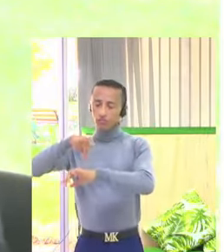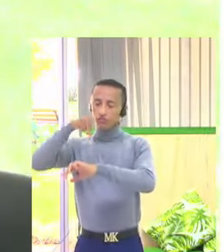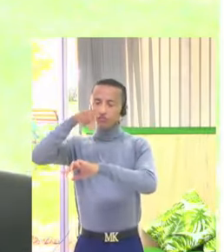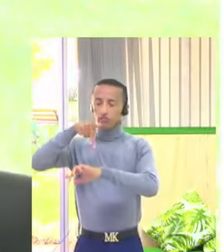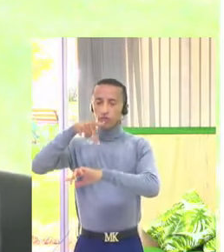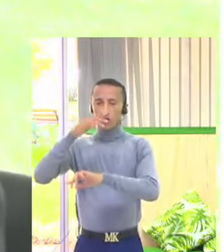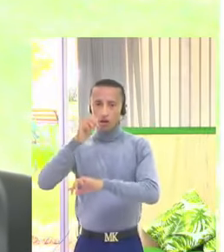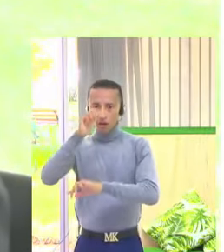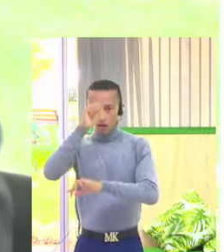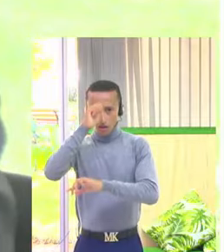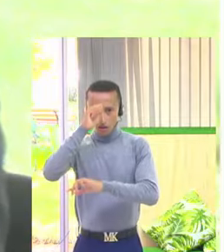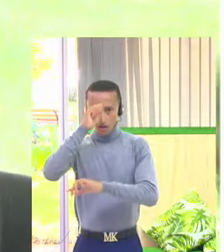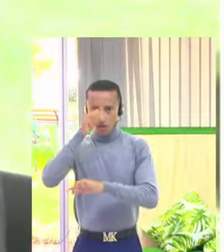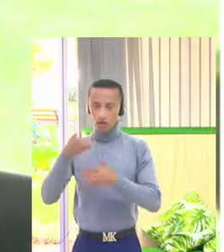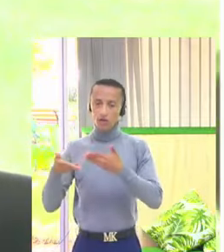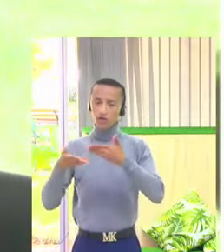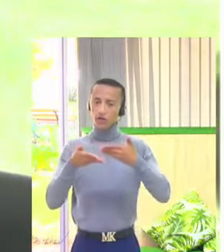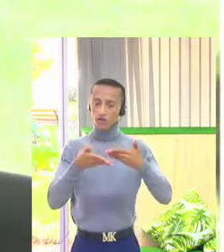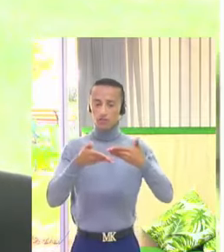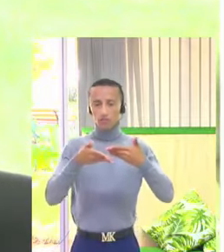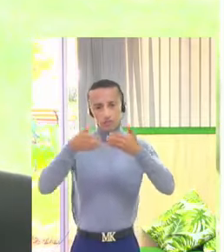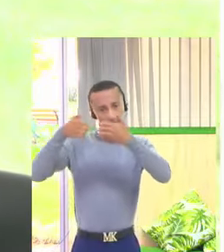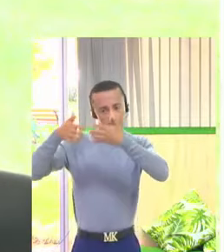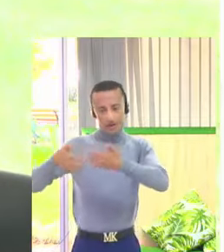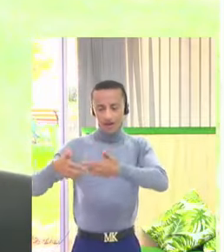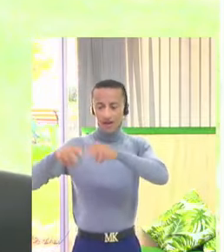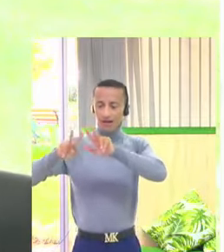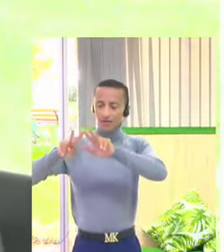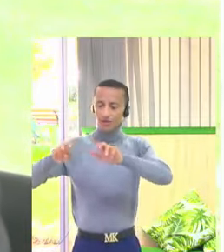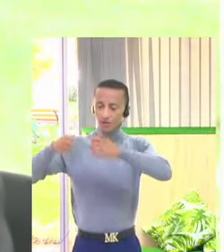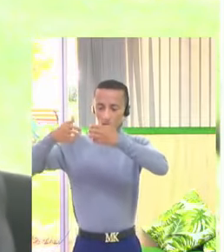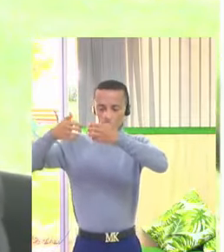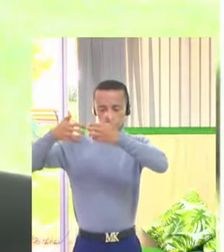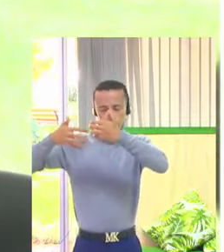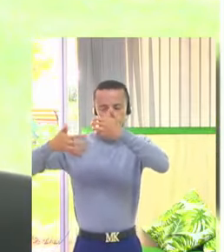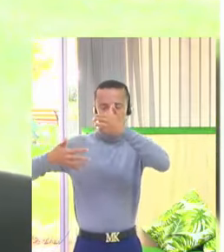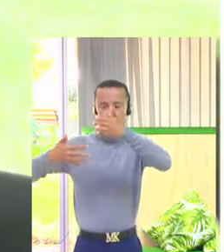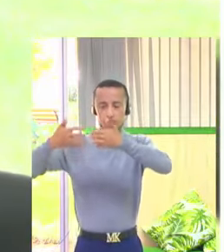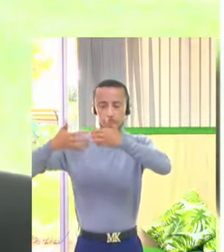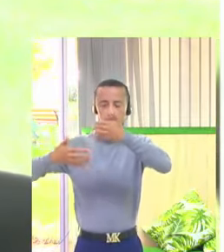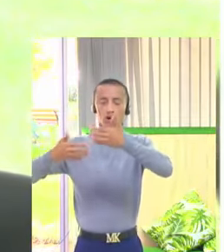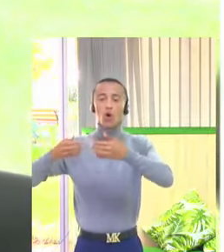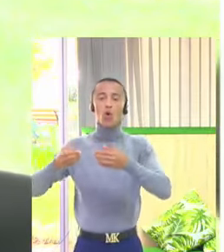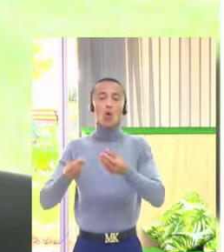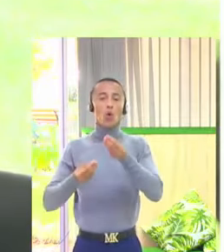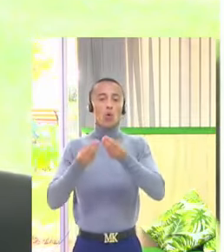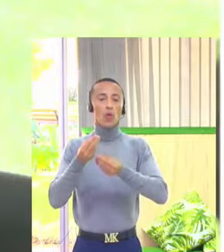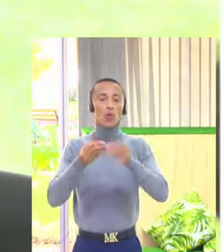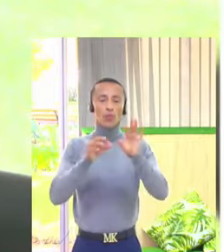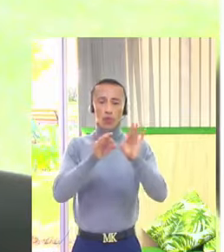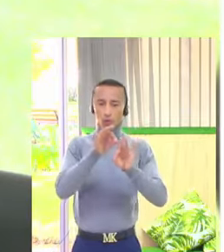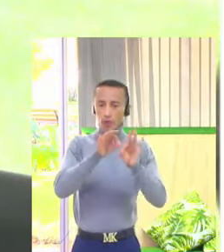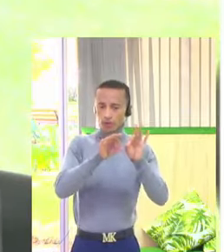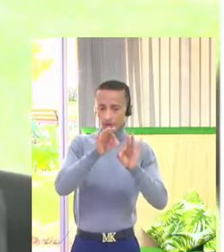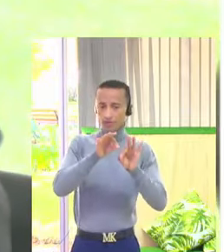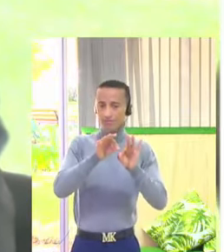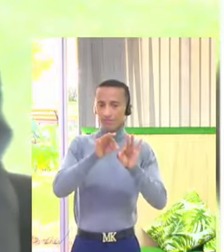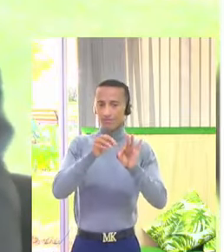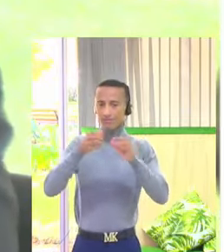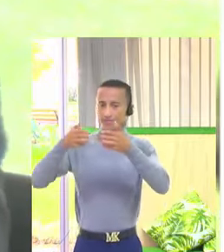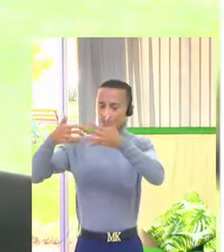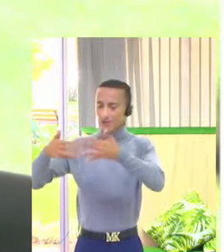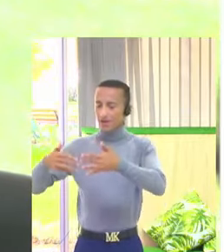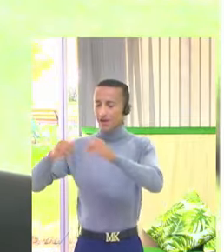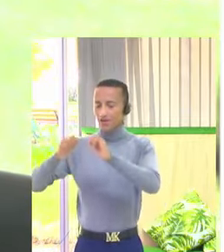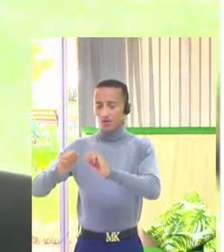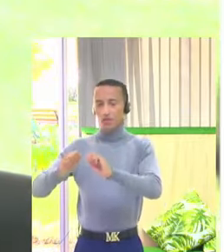larger context of how India is approaching technology. And it's not going to be the same. I think in Brazil there'll be some differences,